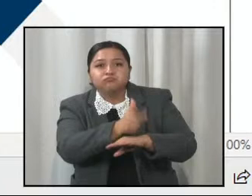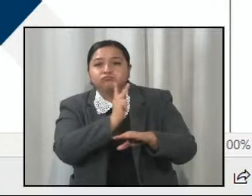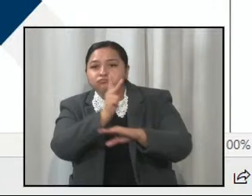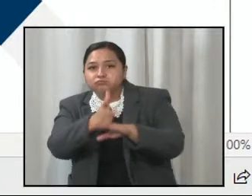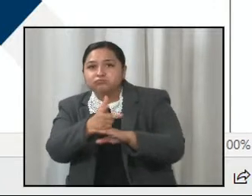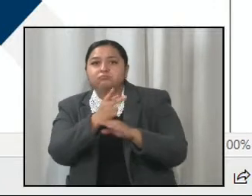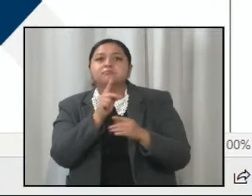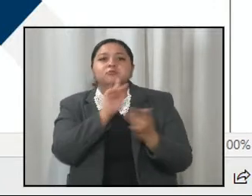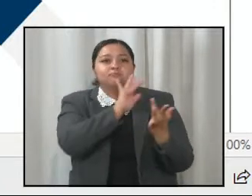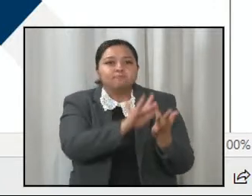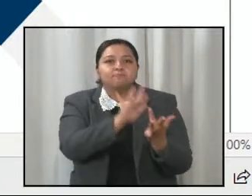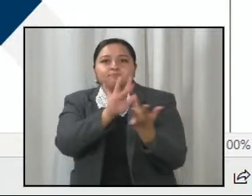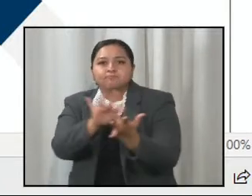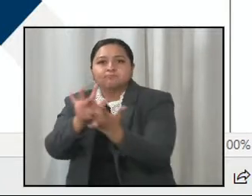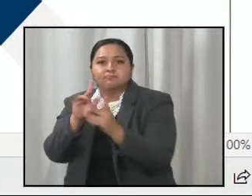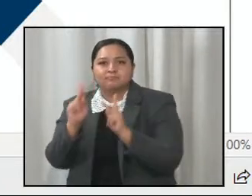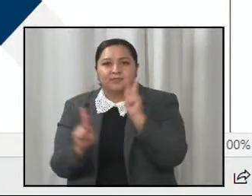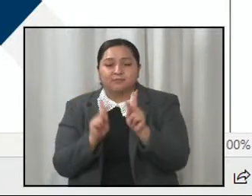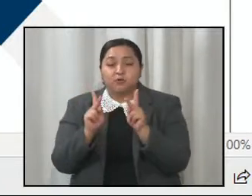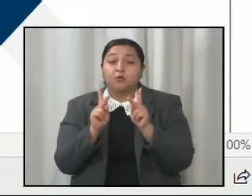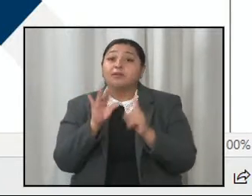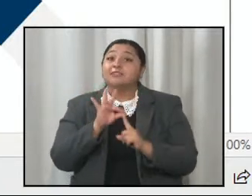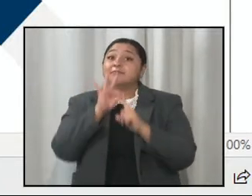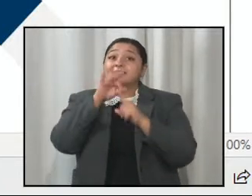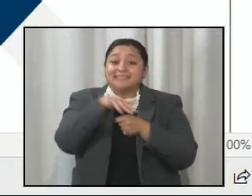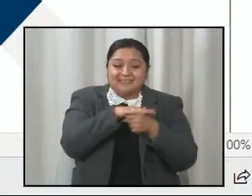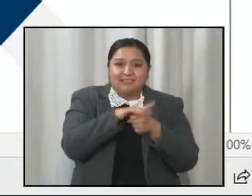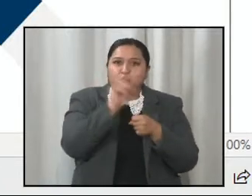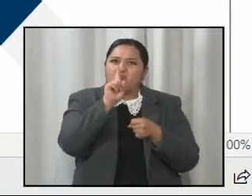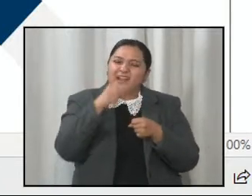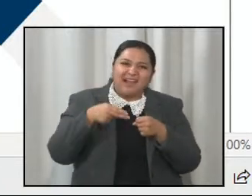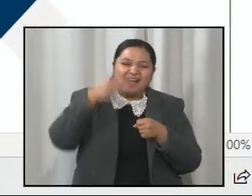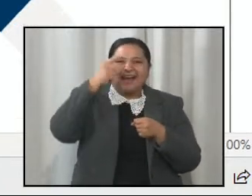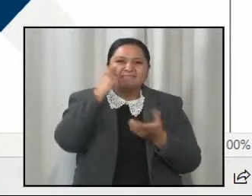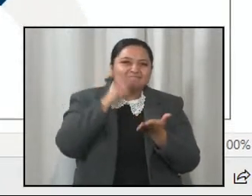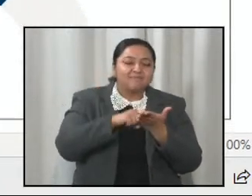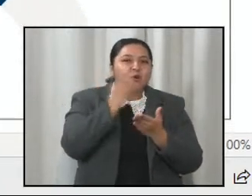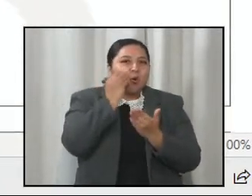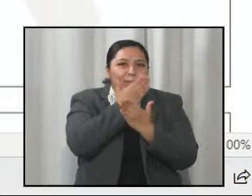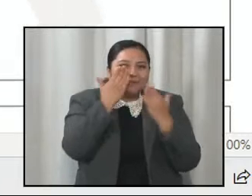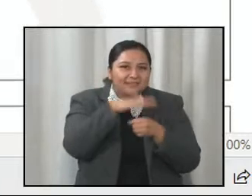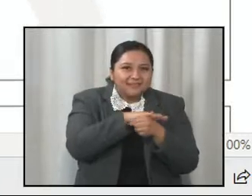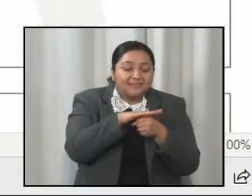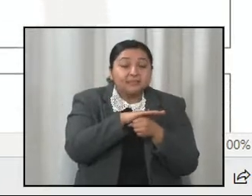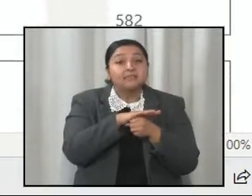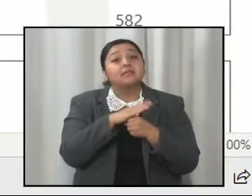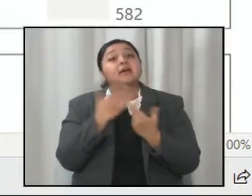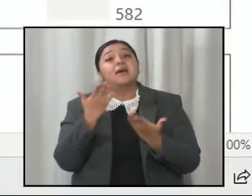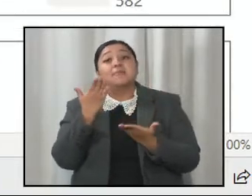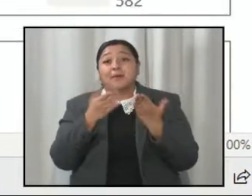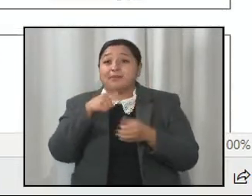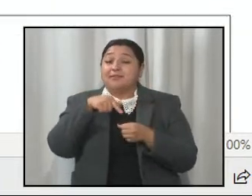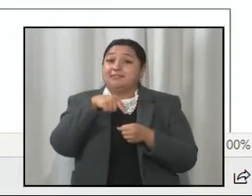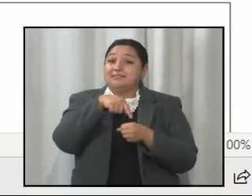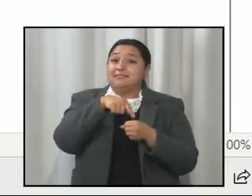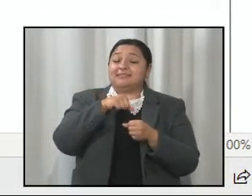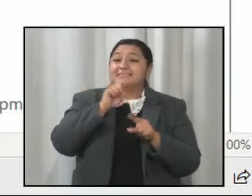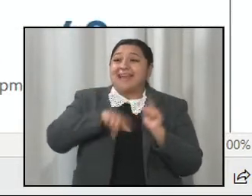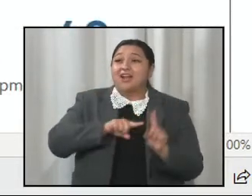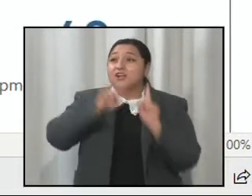areas of higher concentrations of people experiencing homelessness and in areas where it may be hard for people to access the multi-service